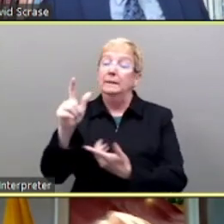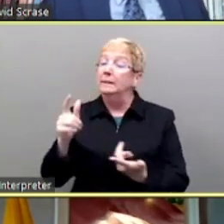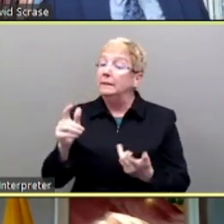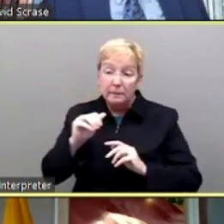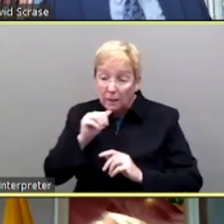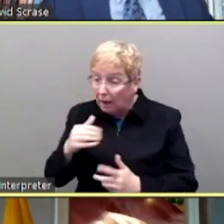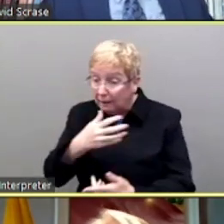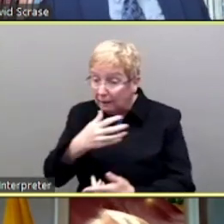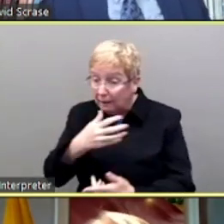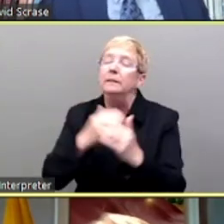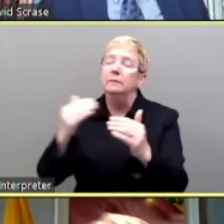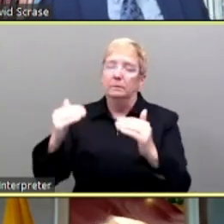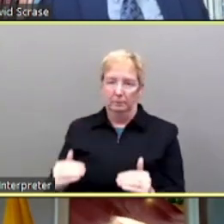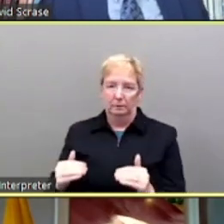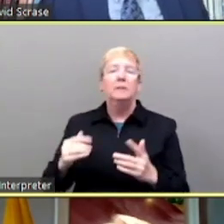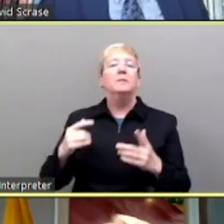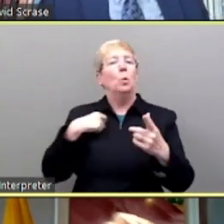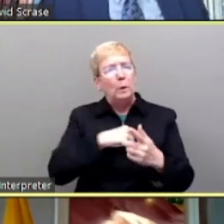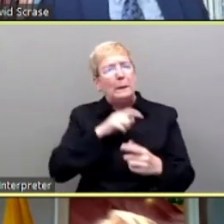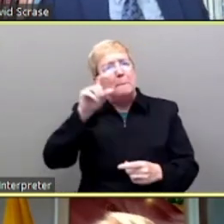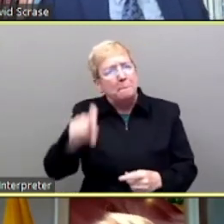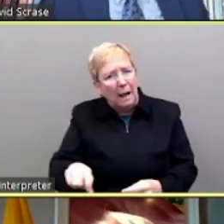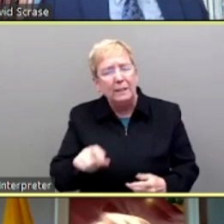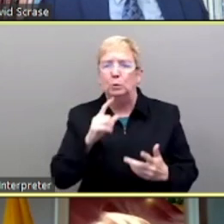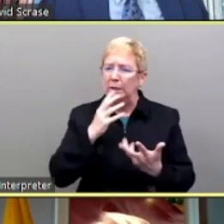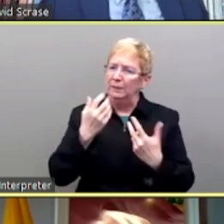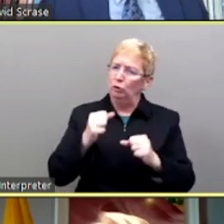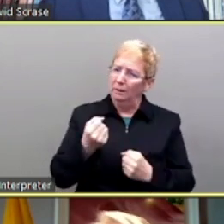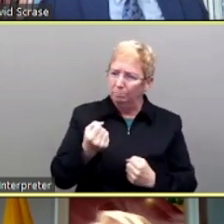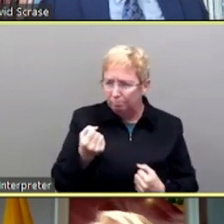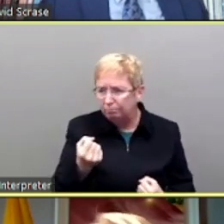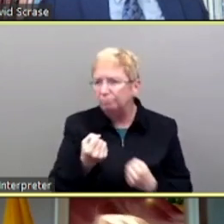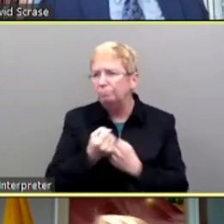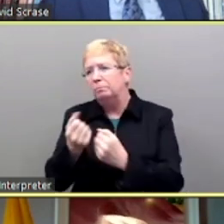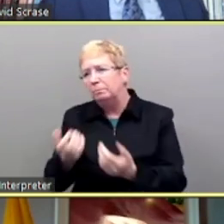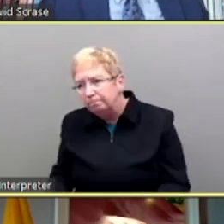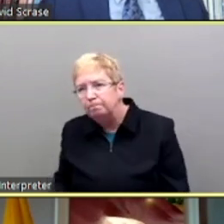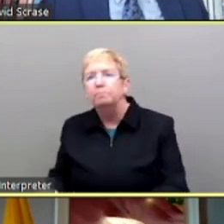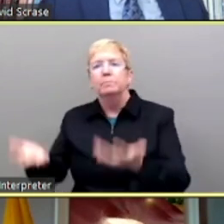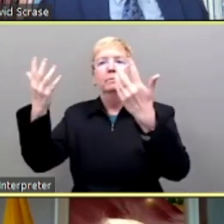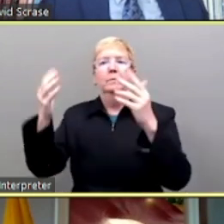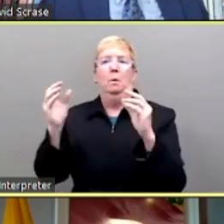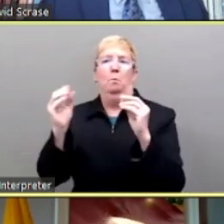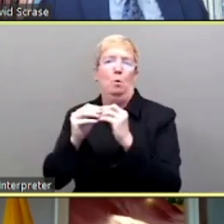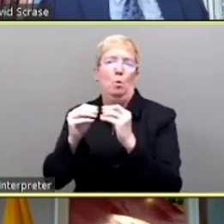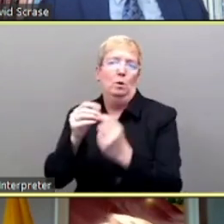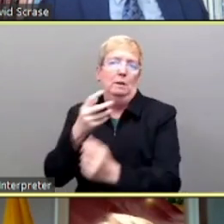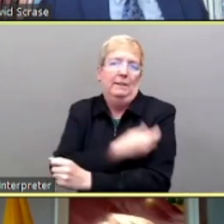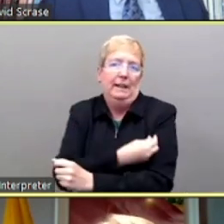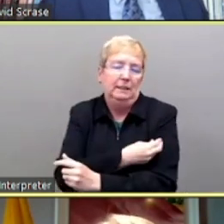do everything we can to bolster our vaccine success in the state